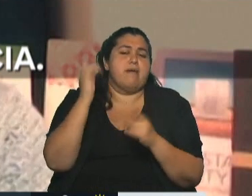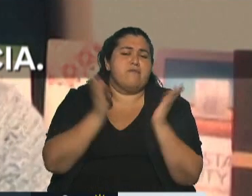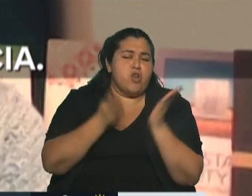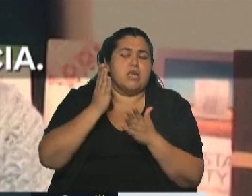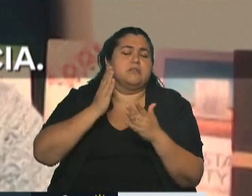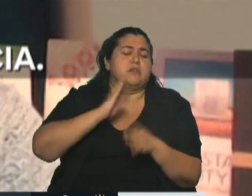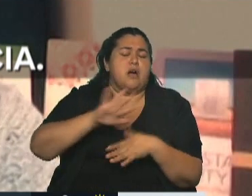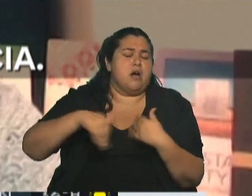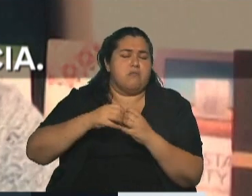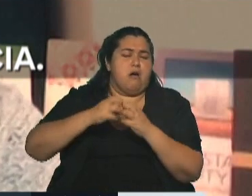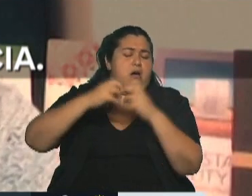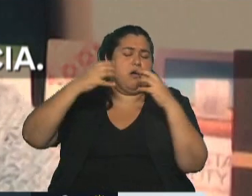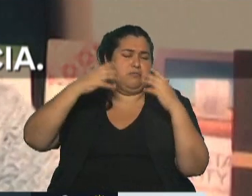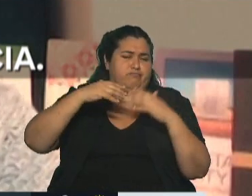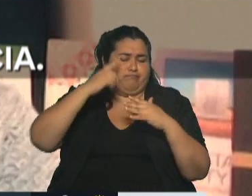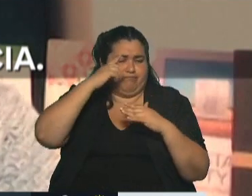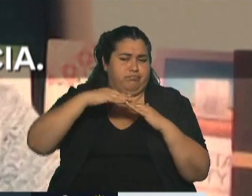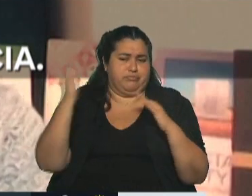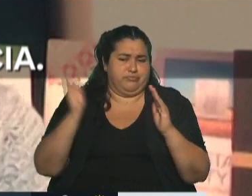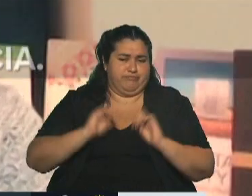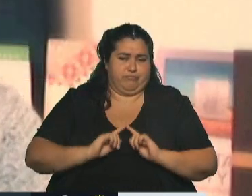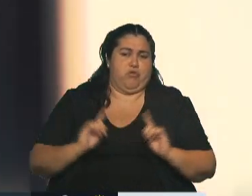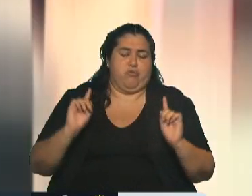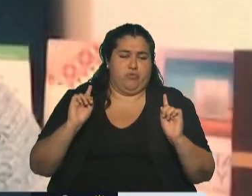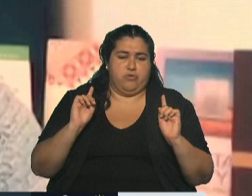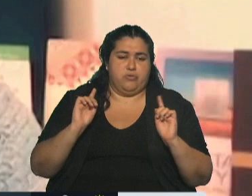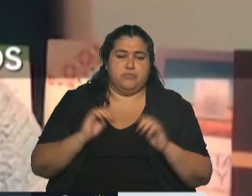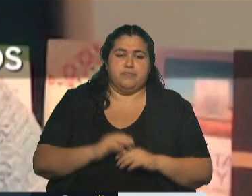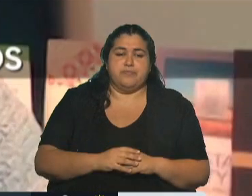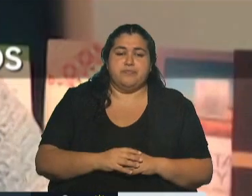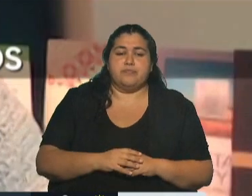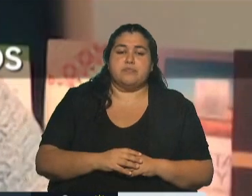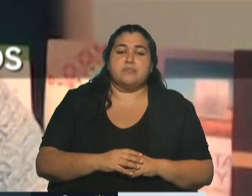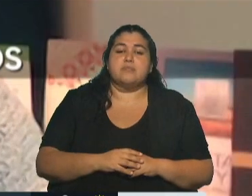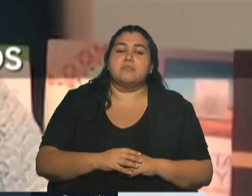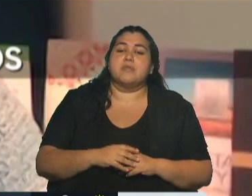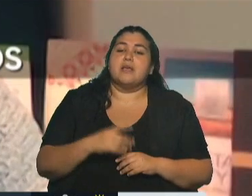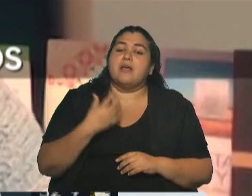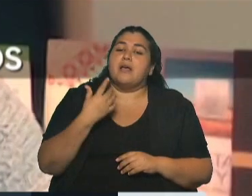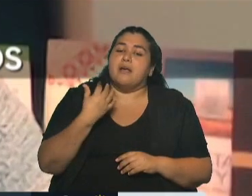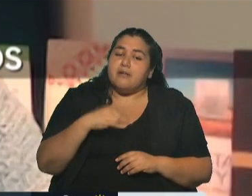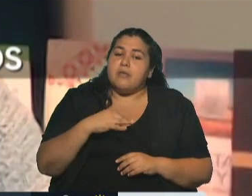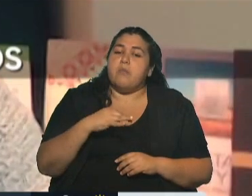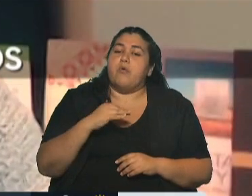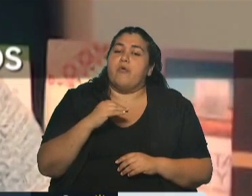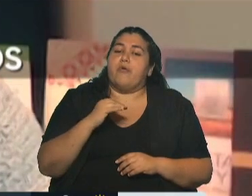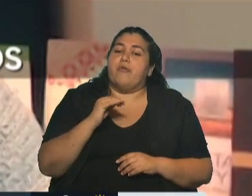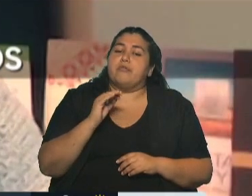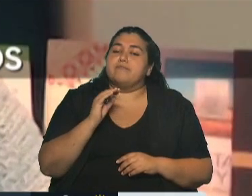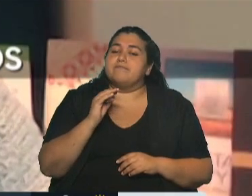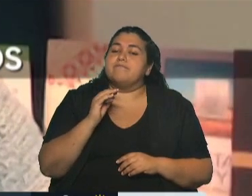significant breach or an escalation of the violence. I think what the Iranians have been doing is to try